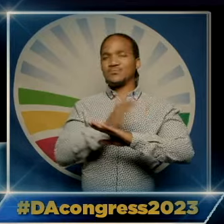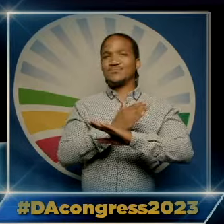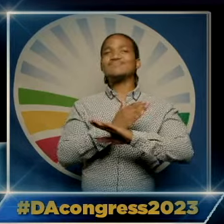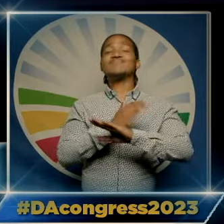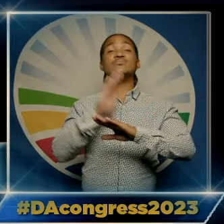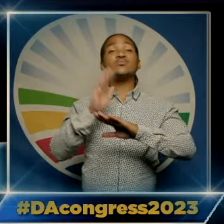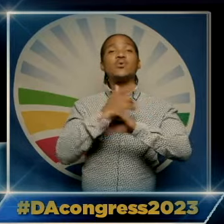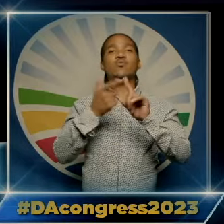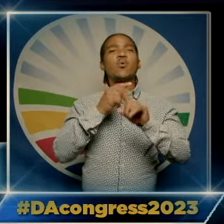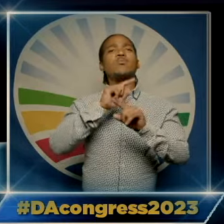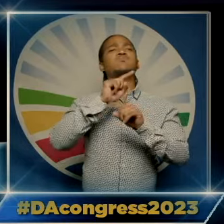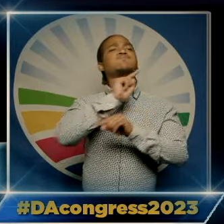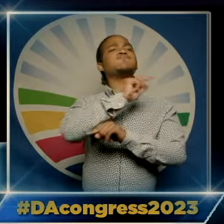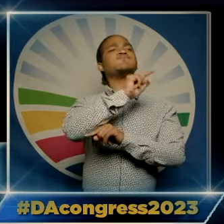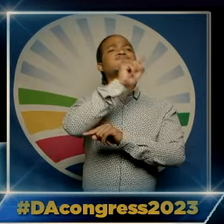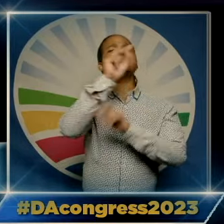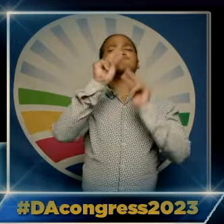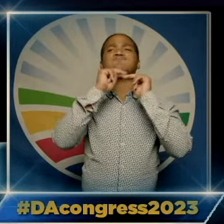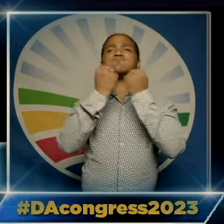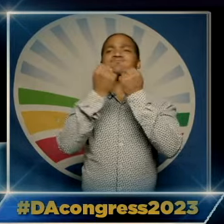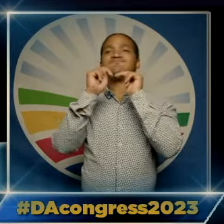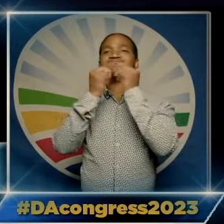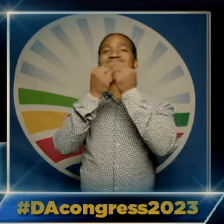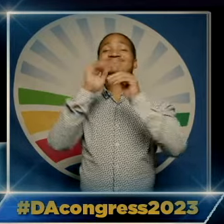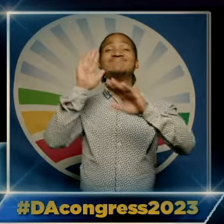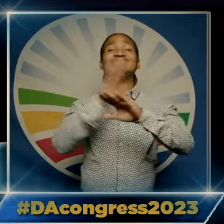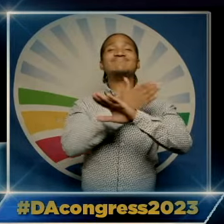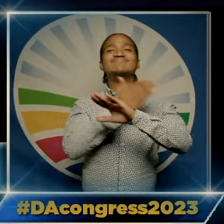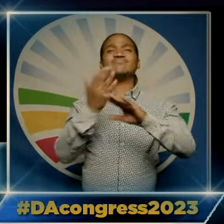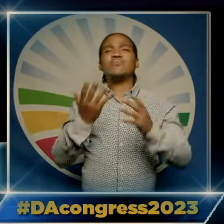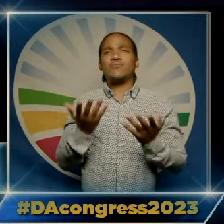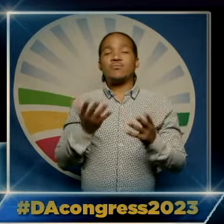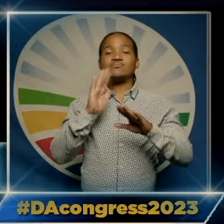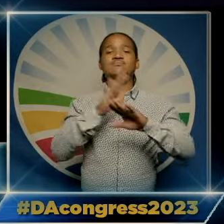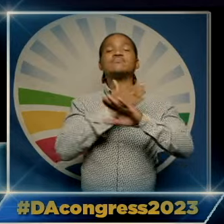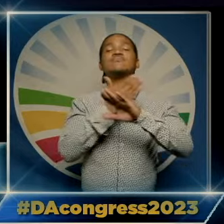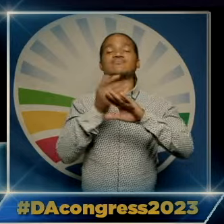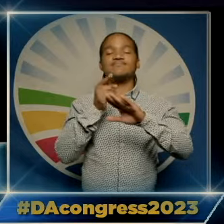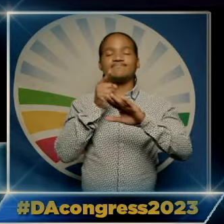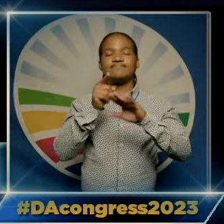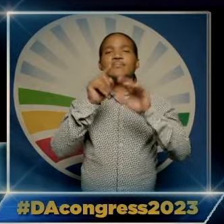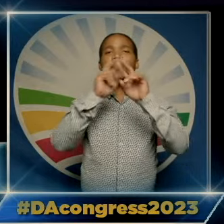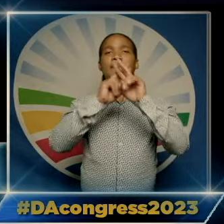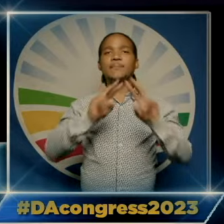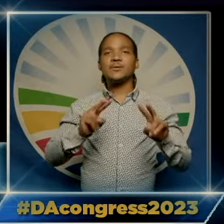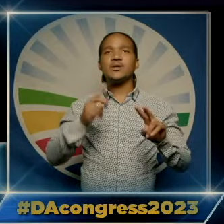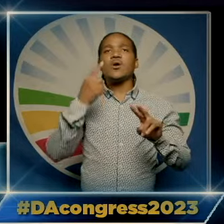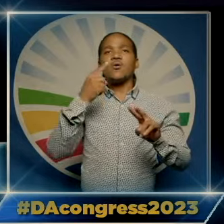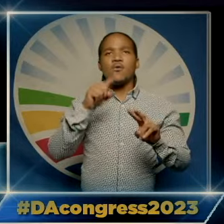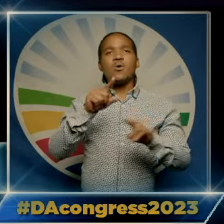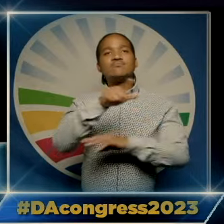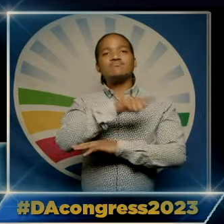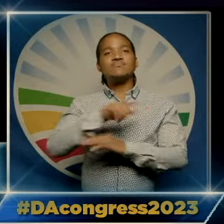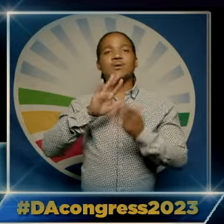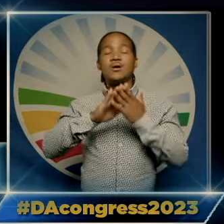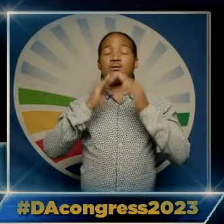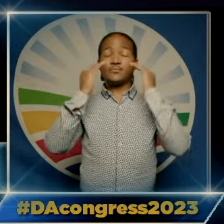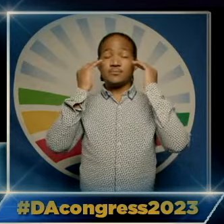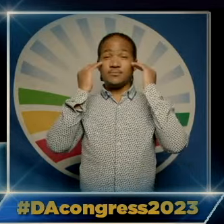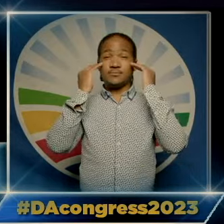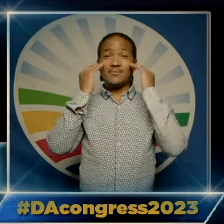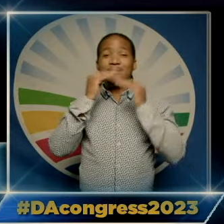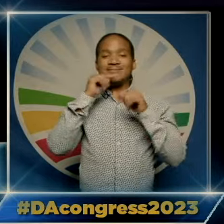nations, a song of peace for lands afar and mine. This is